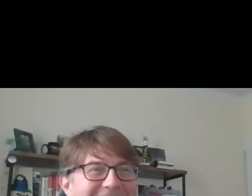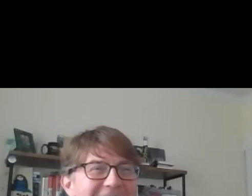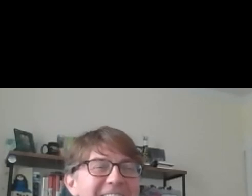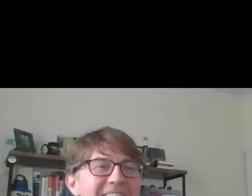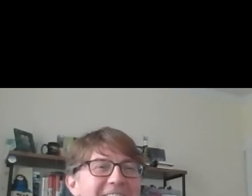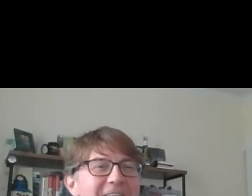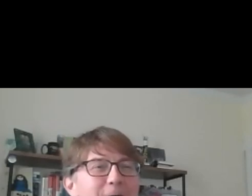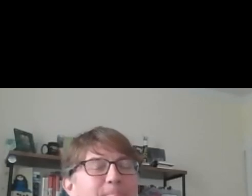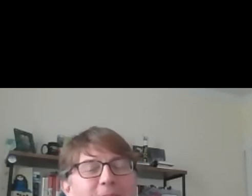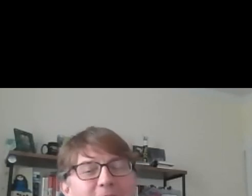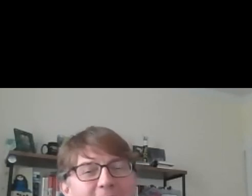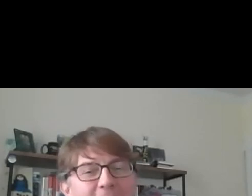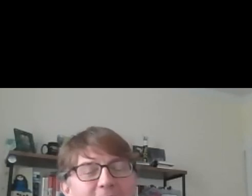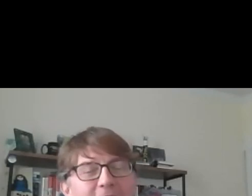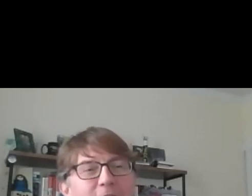here at the center.